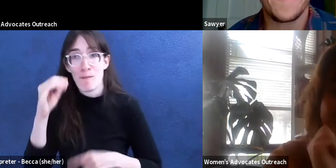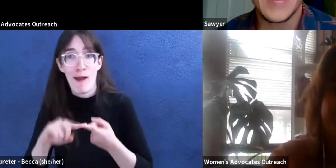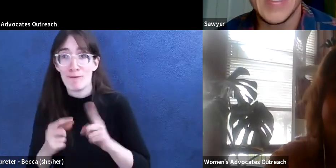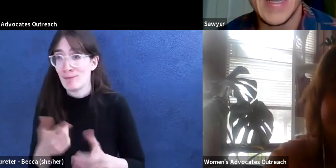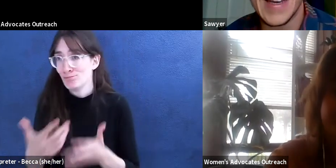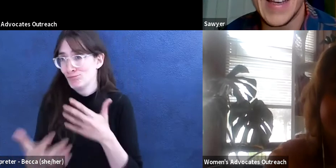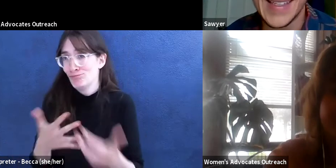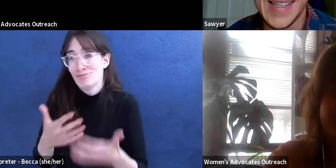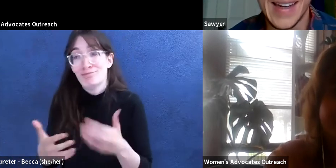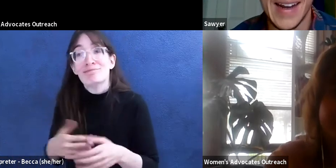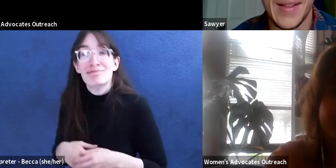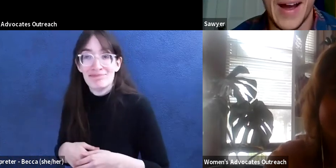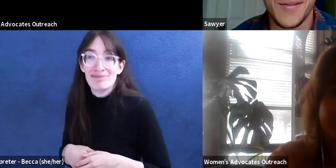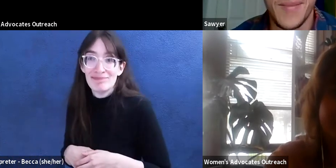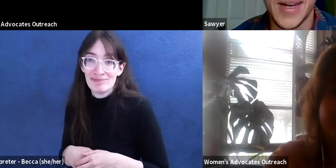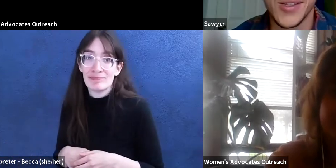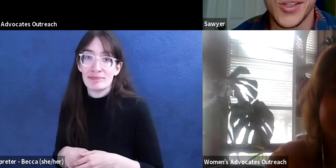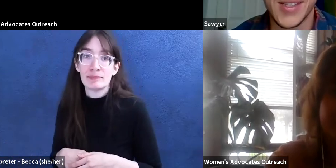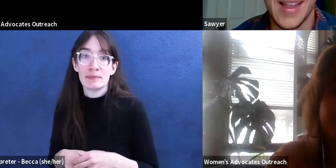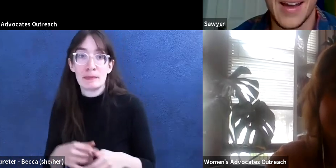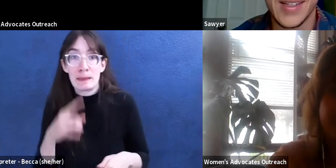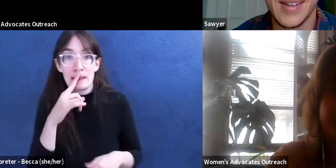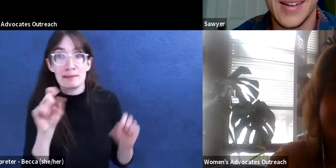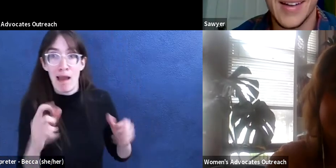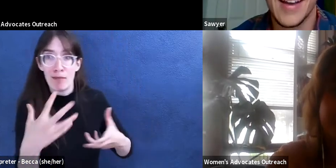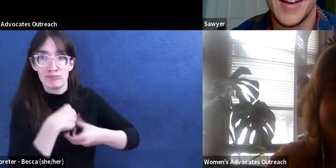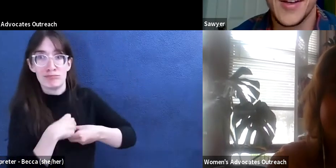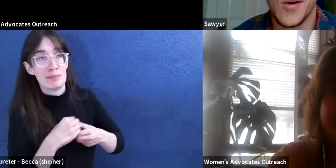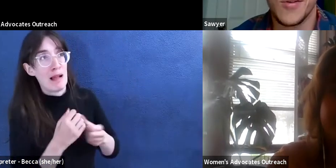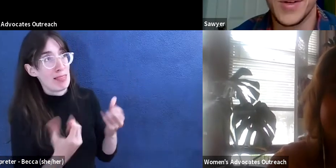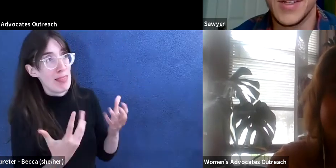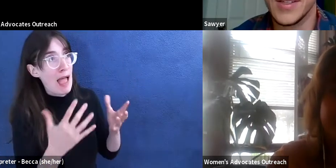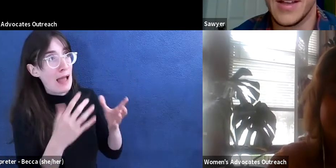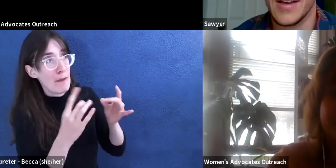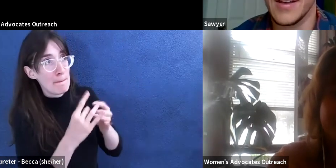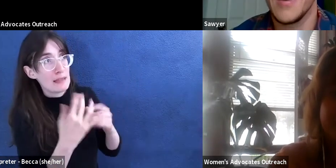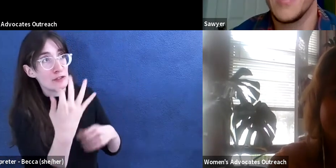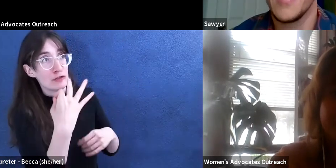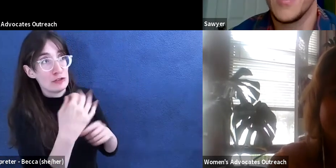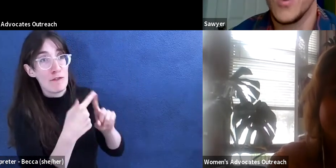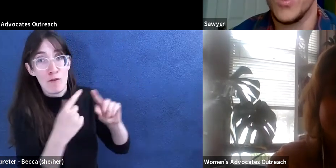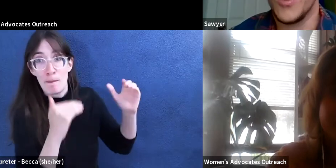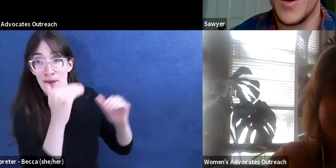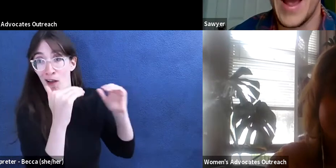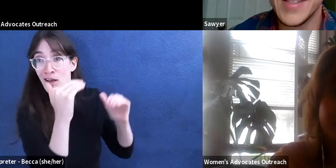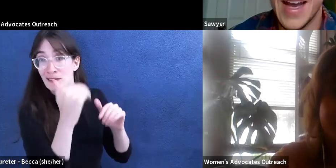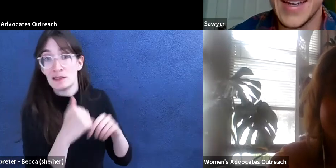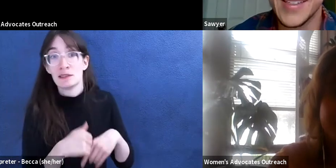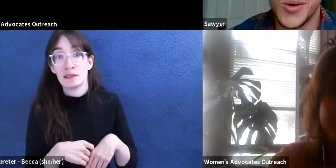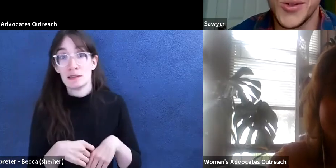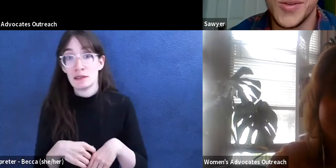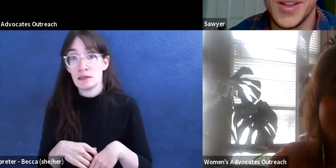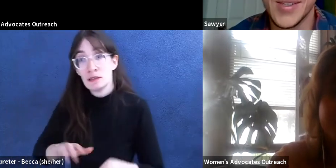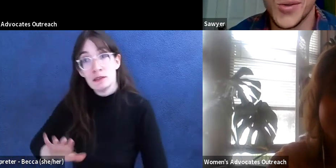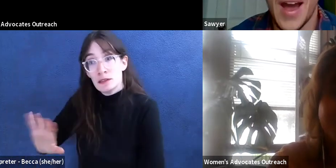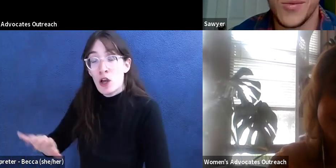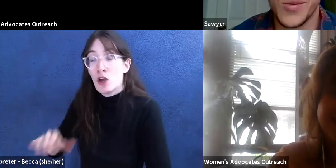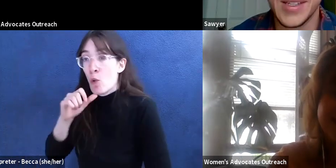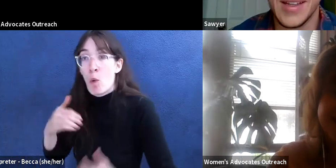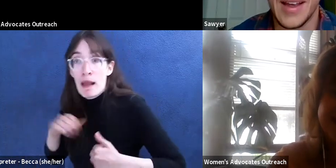a time when that makes sense, just to be like, hey, so remember how you shared that with me before? Like,